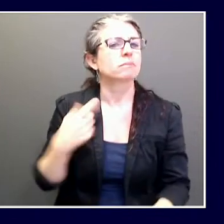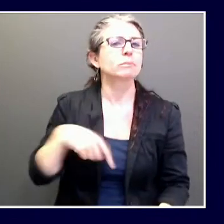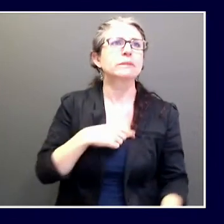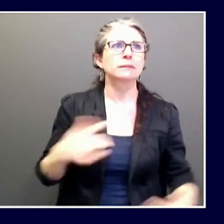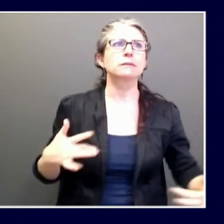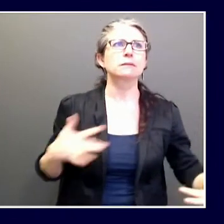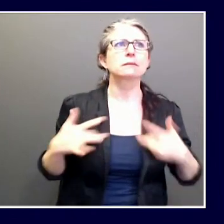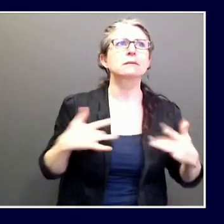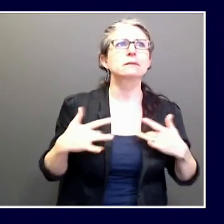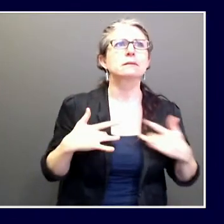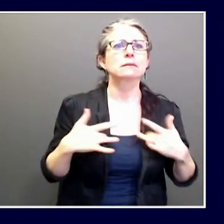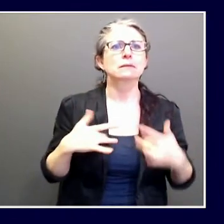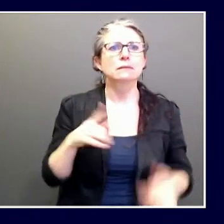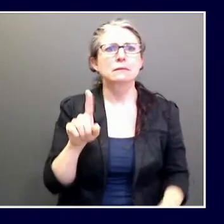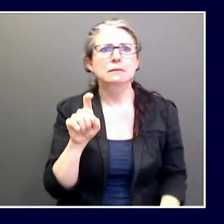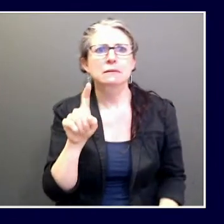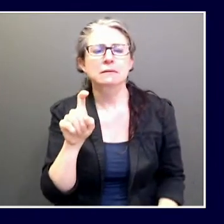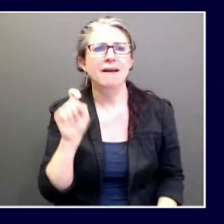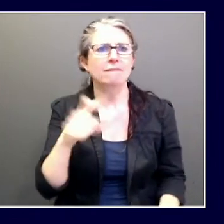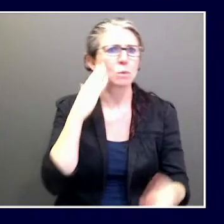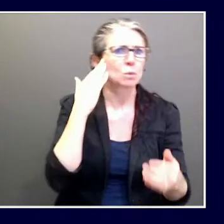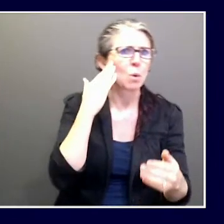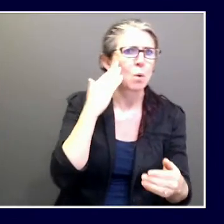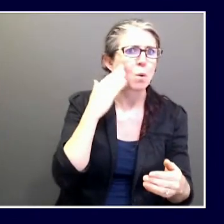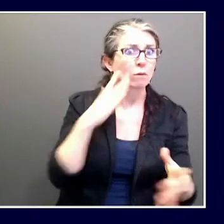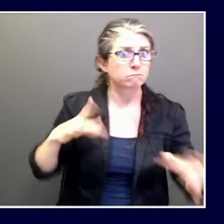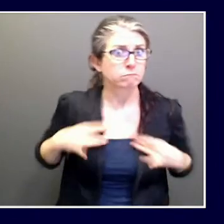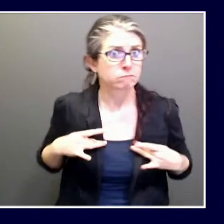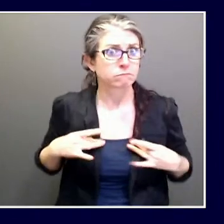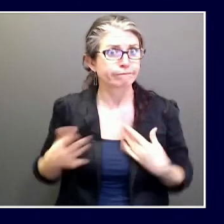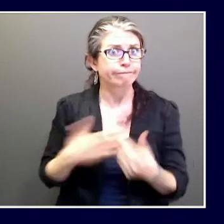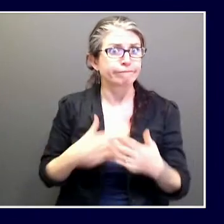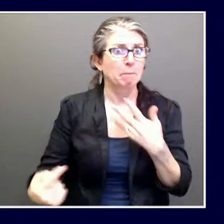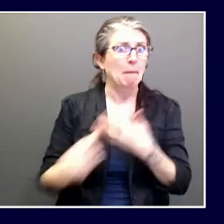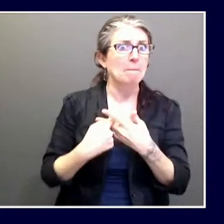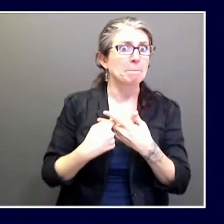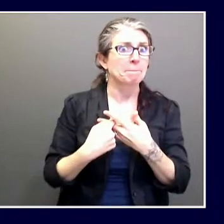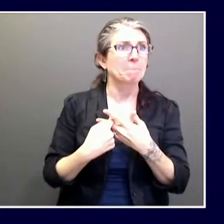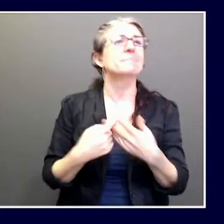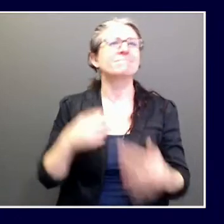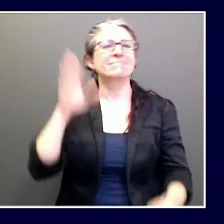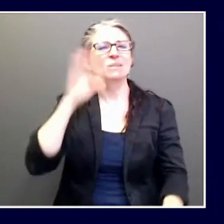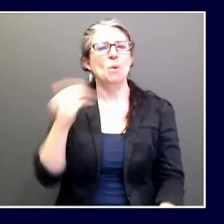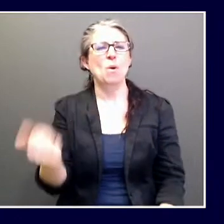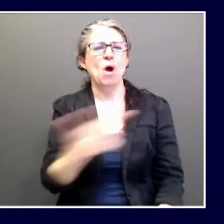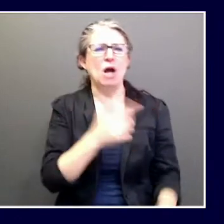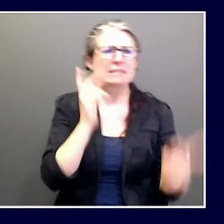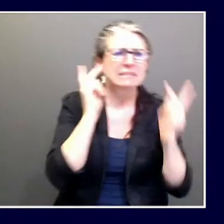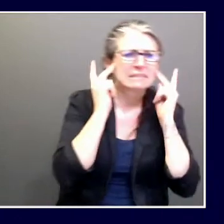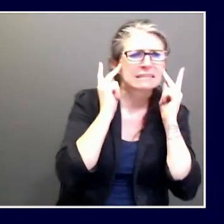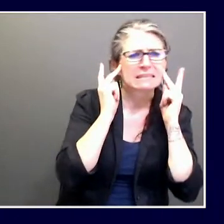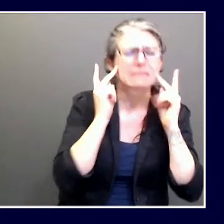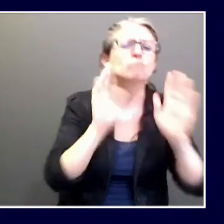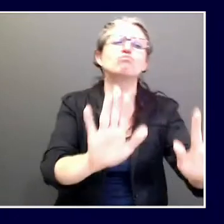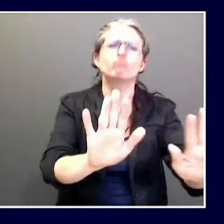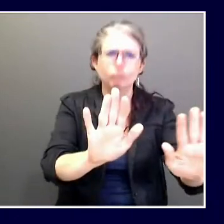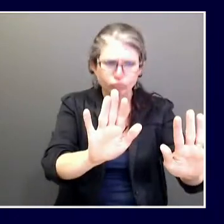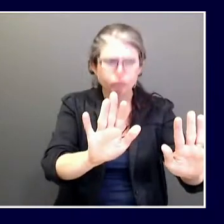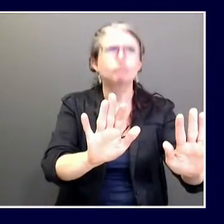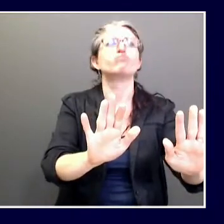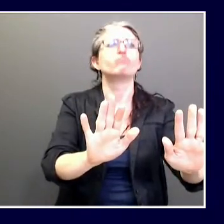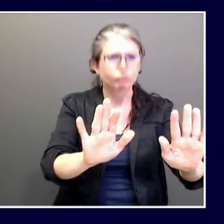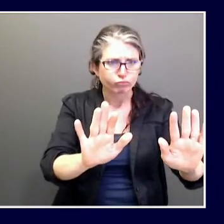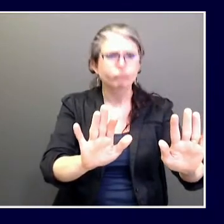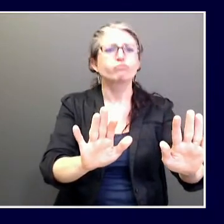the immunity provided by vaccines is no doubt on everyone's mind right now. And unfortunately, there have been